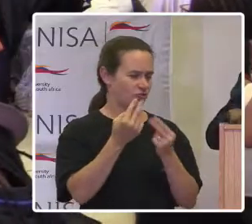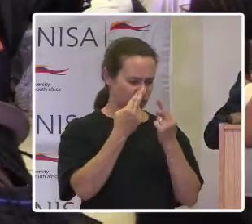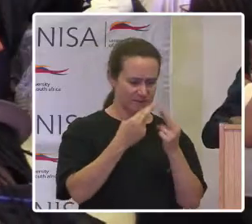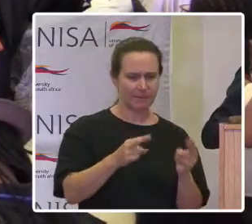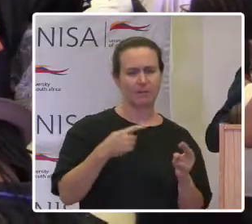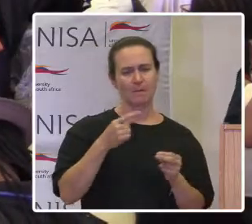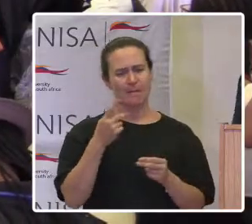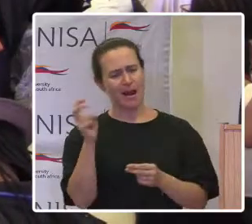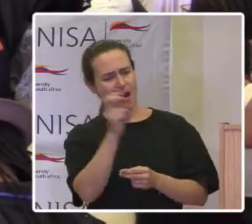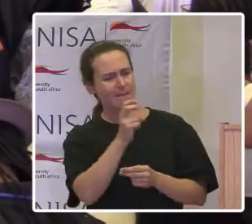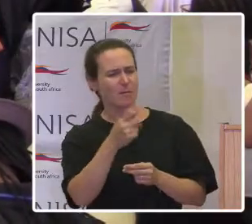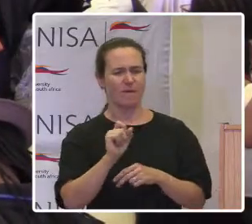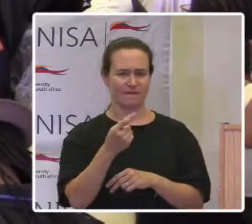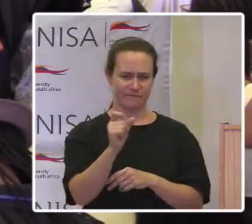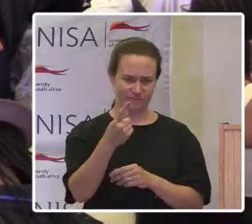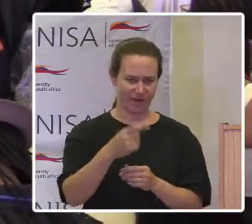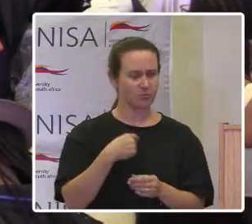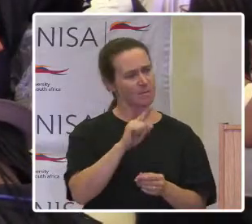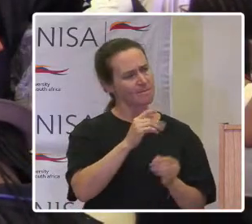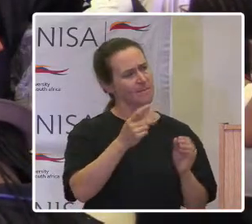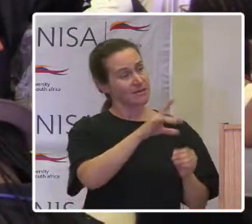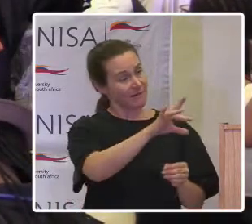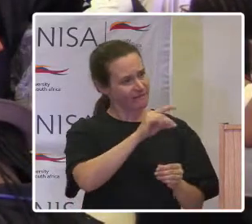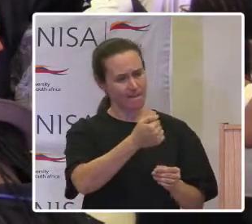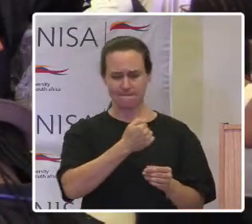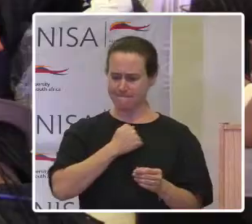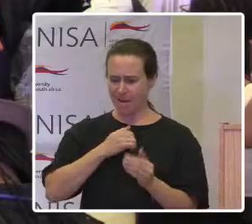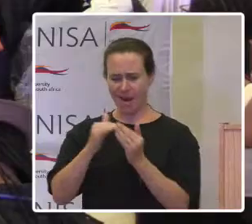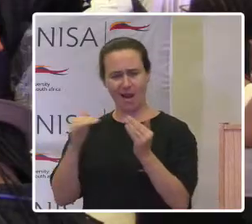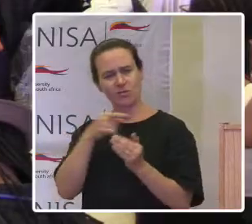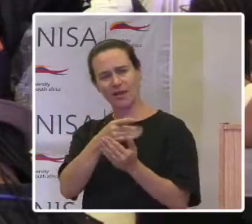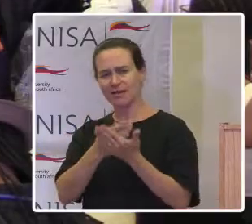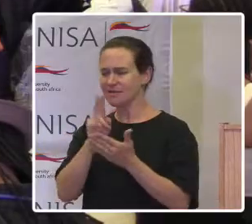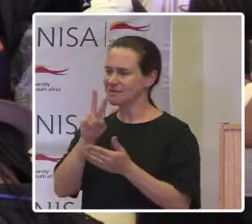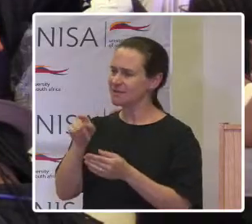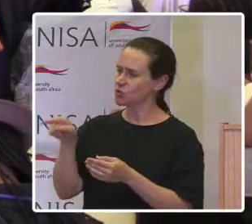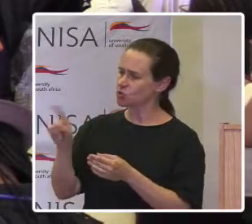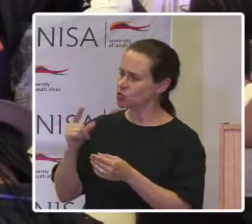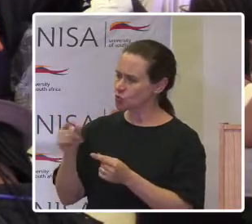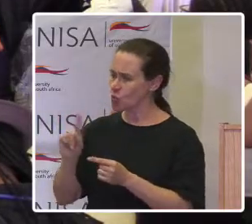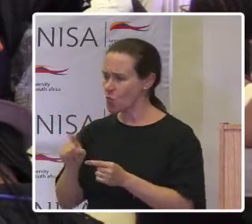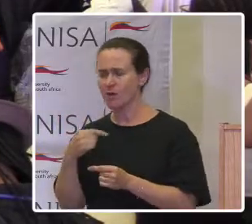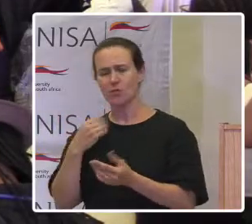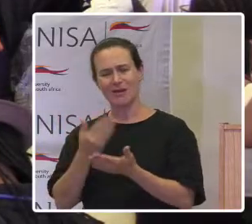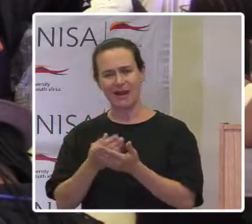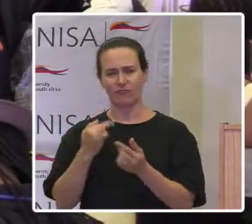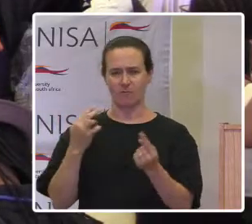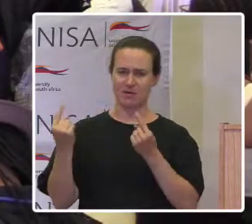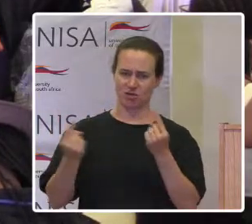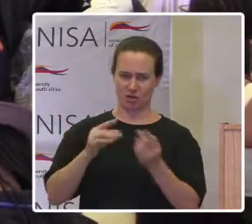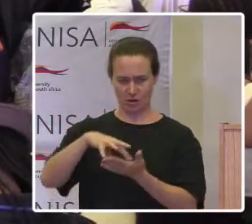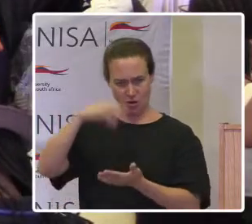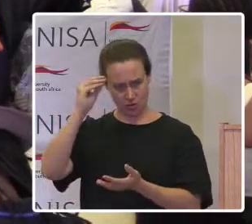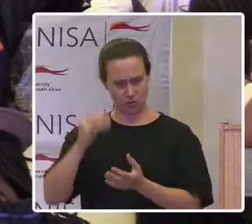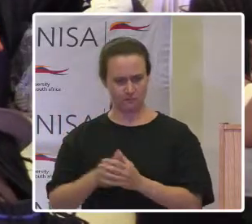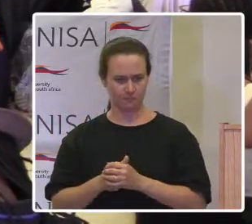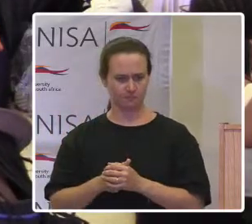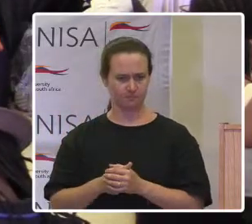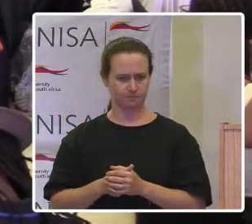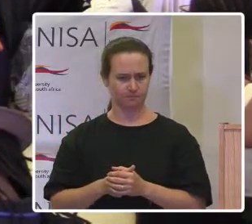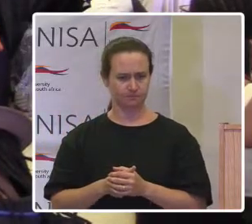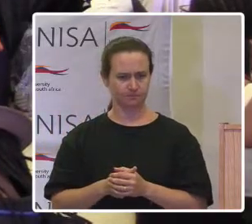You also need to invite them to your house so they can see what you do, what you don't know. And you learn so much from that, and